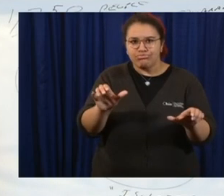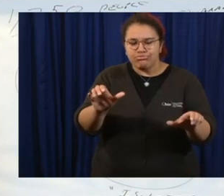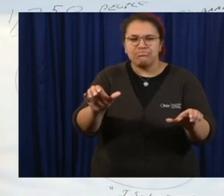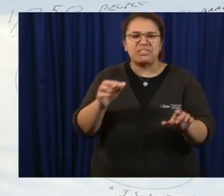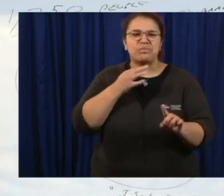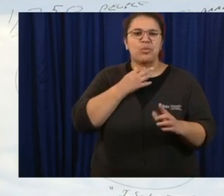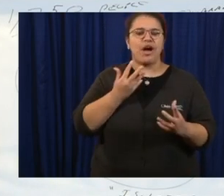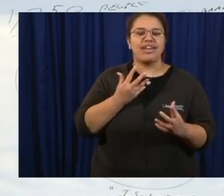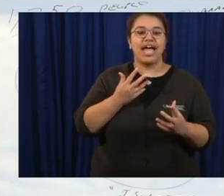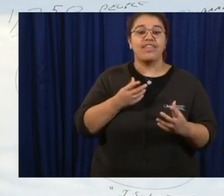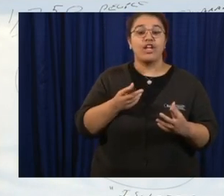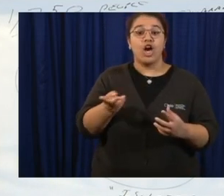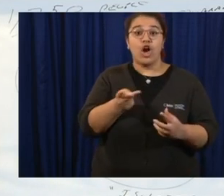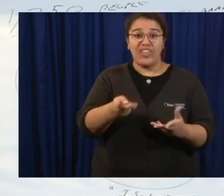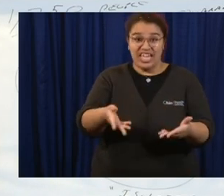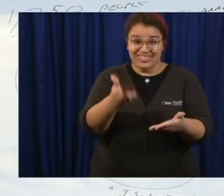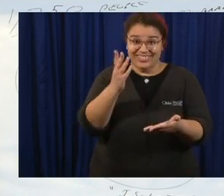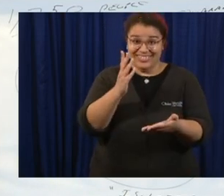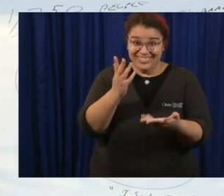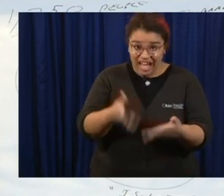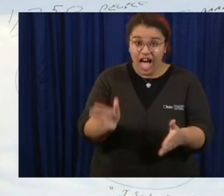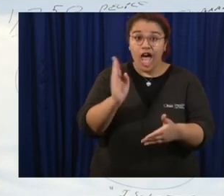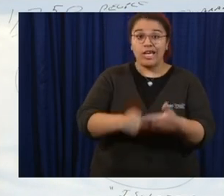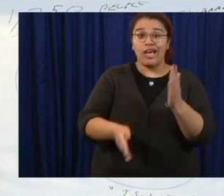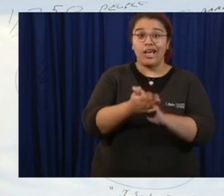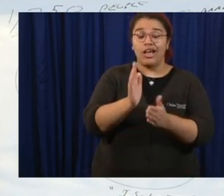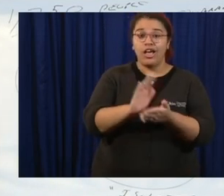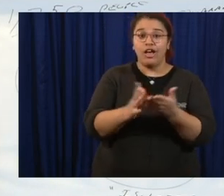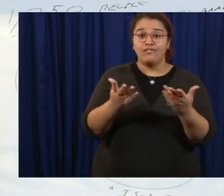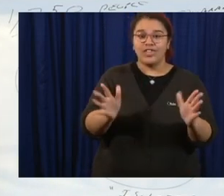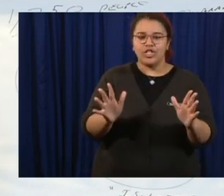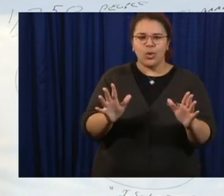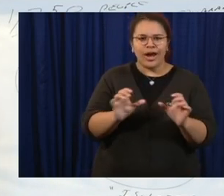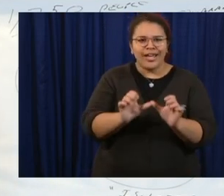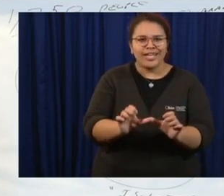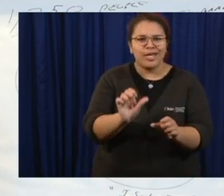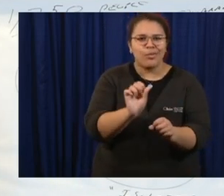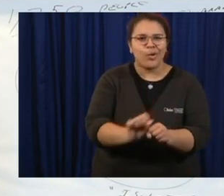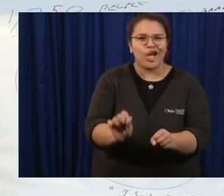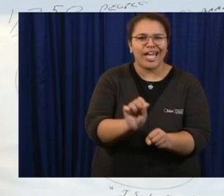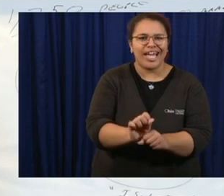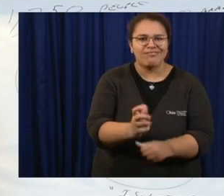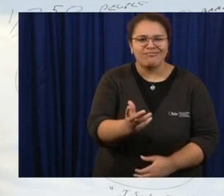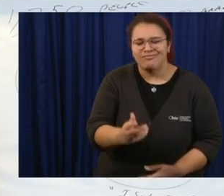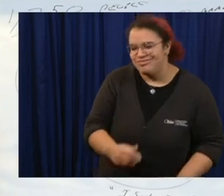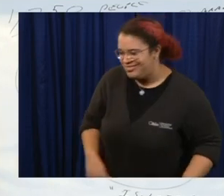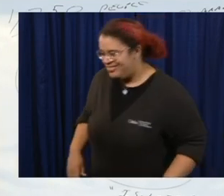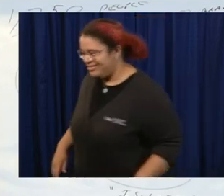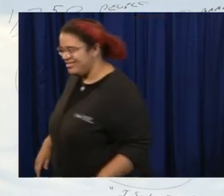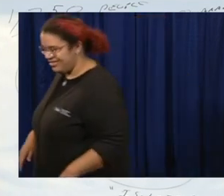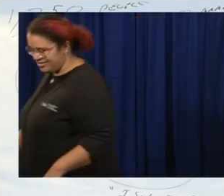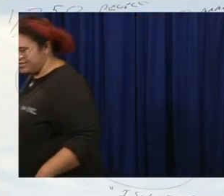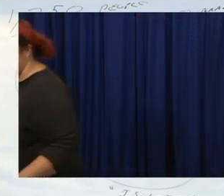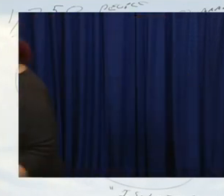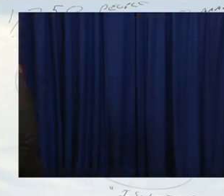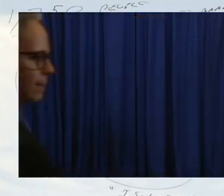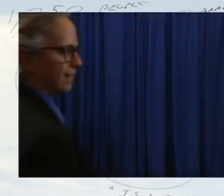We're not going to let them retire again. I'm going to keep them working on things. Look, there's different types of